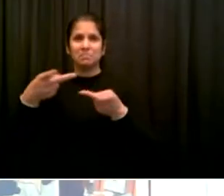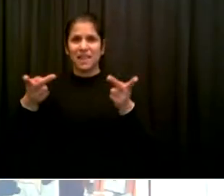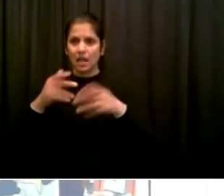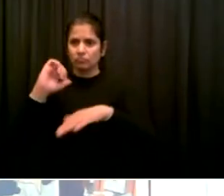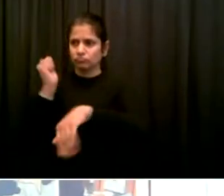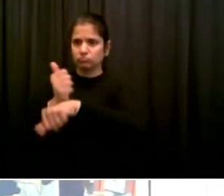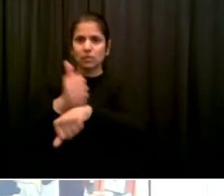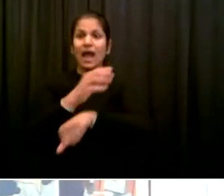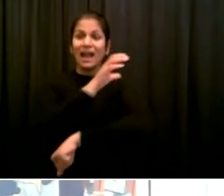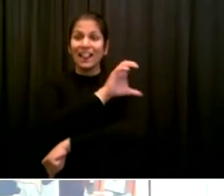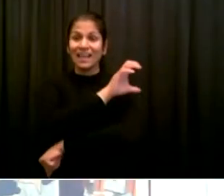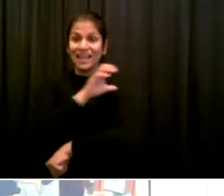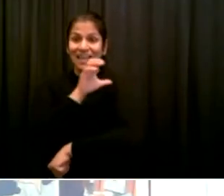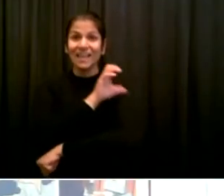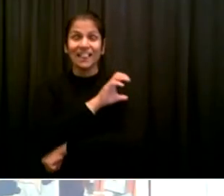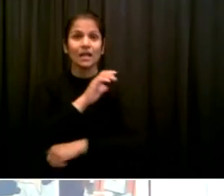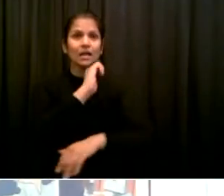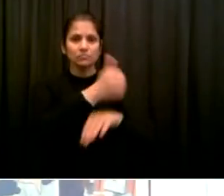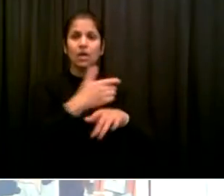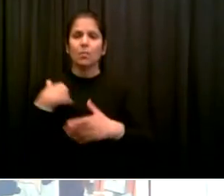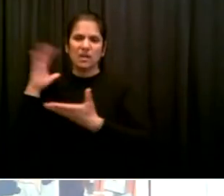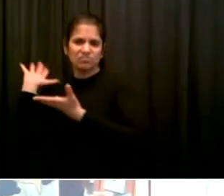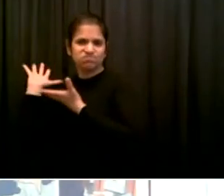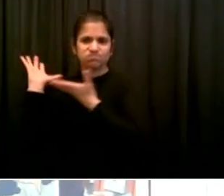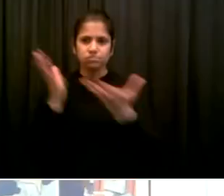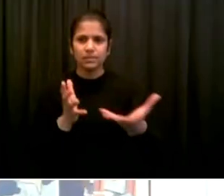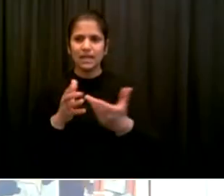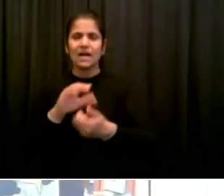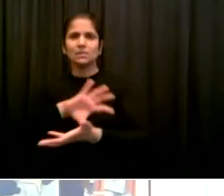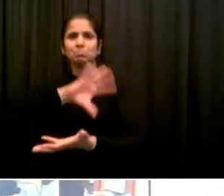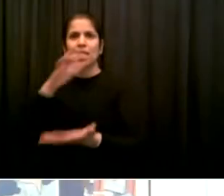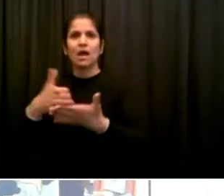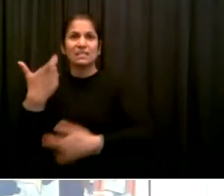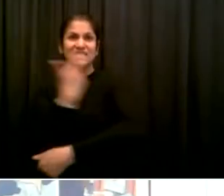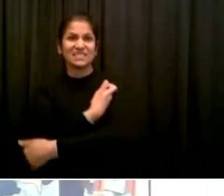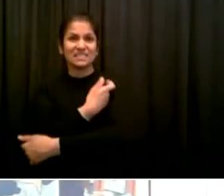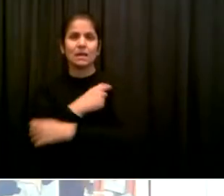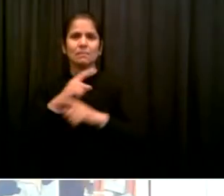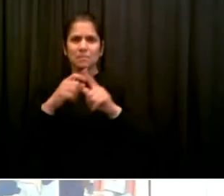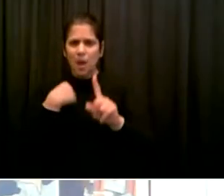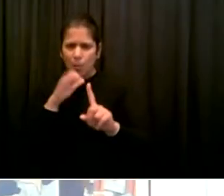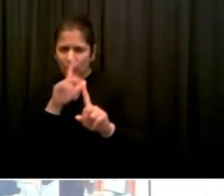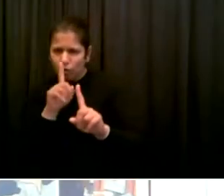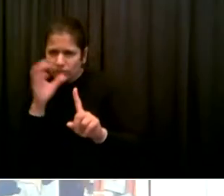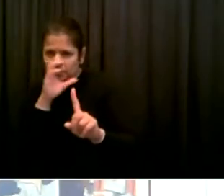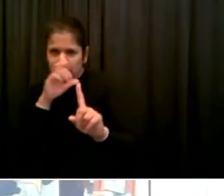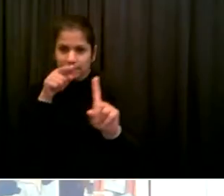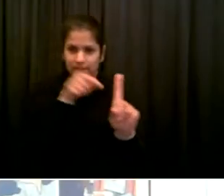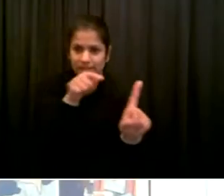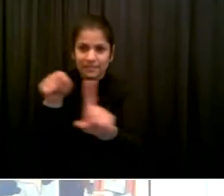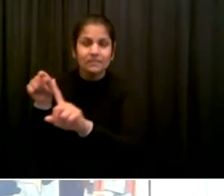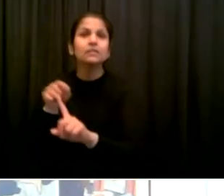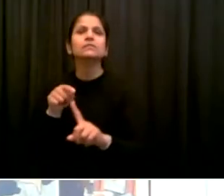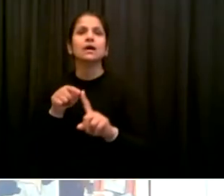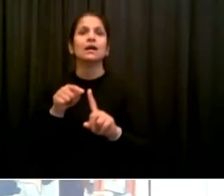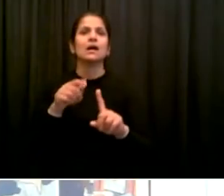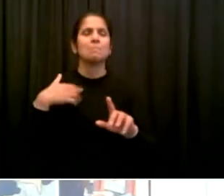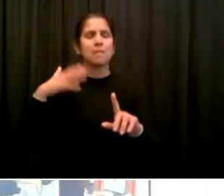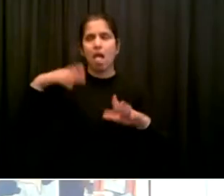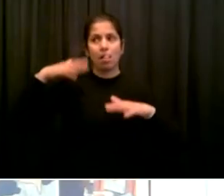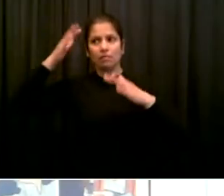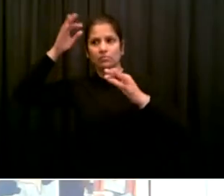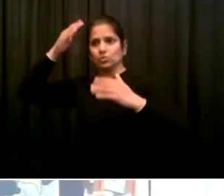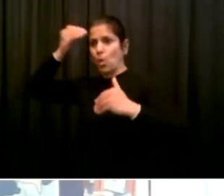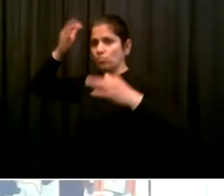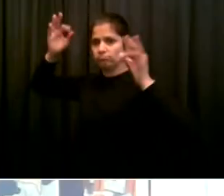about, when and exactly where those sites will be. But it will be part of a broader strategy. Just in